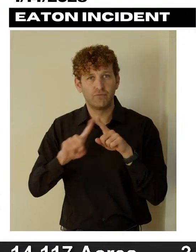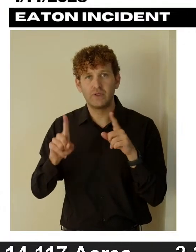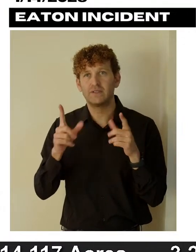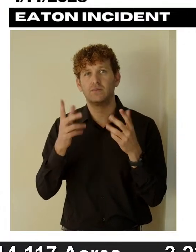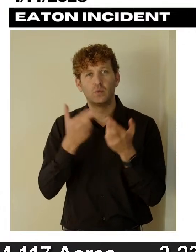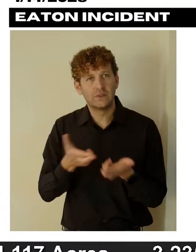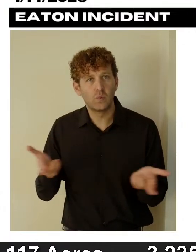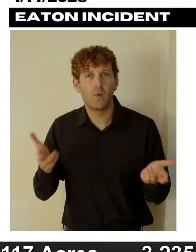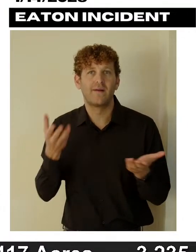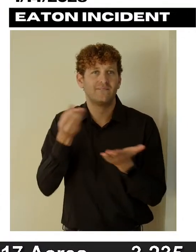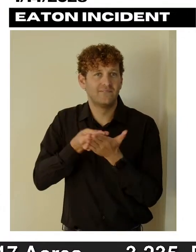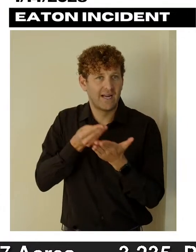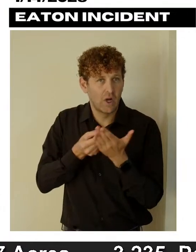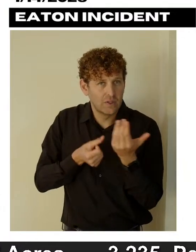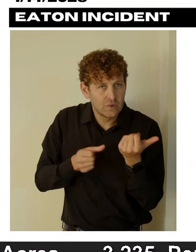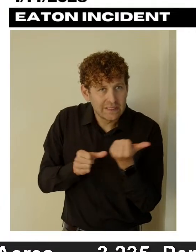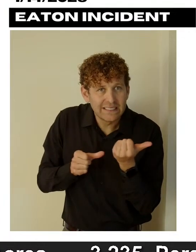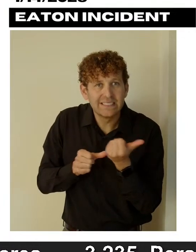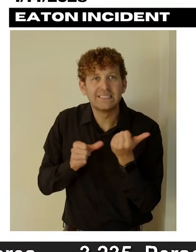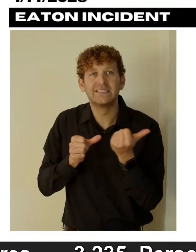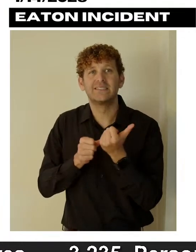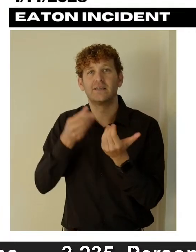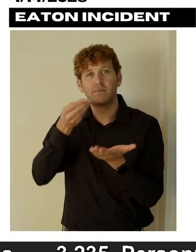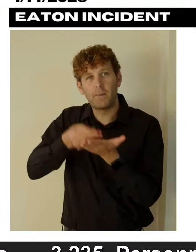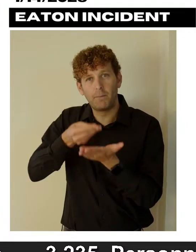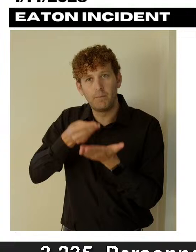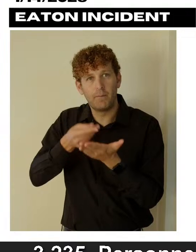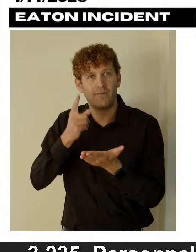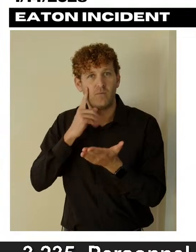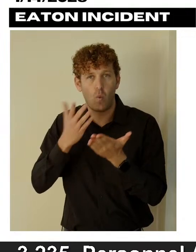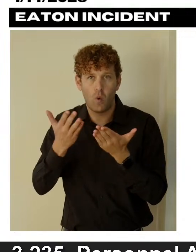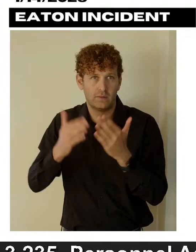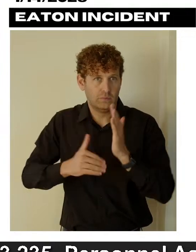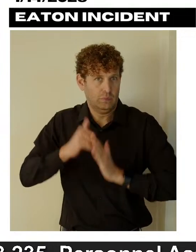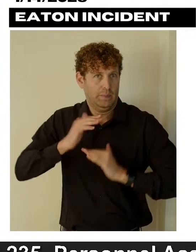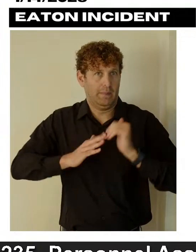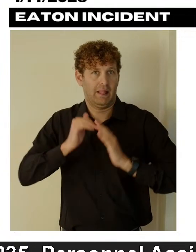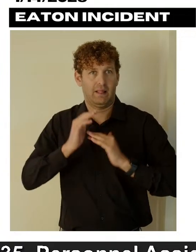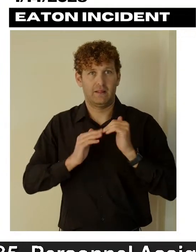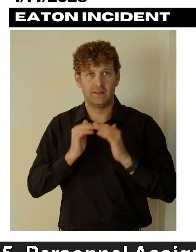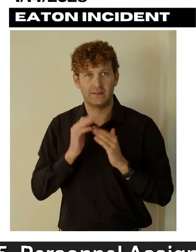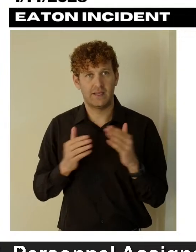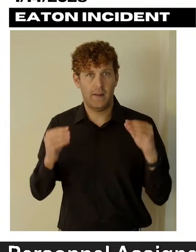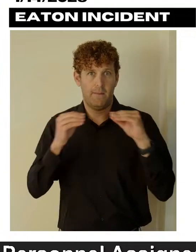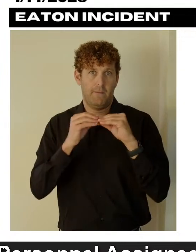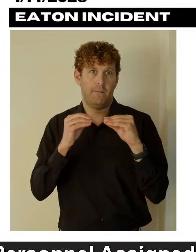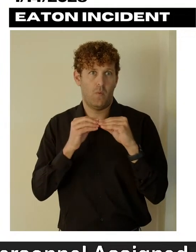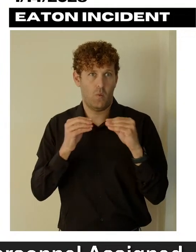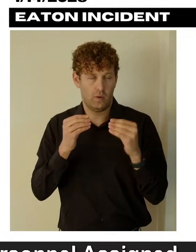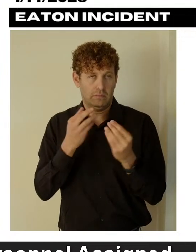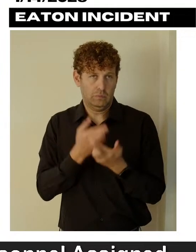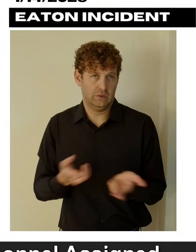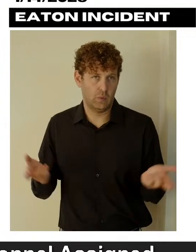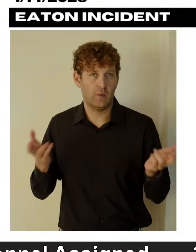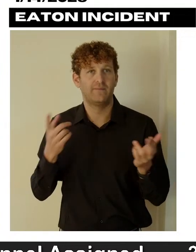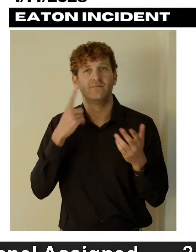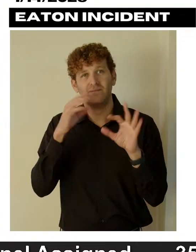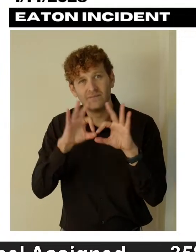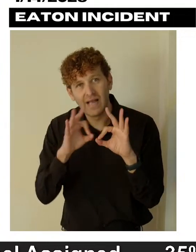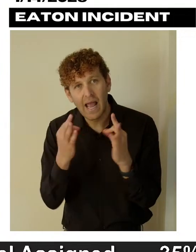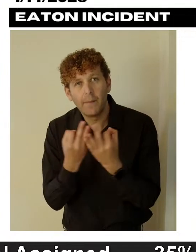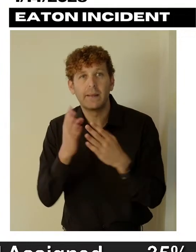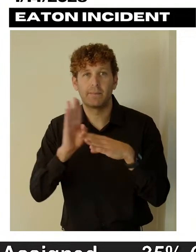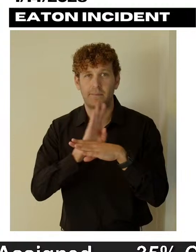housing, funds for repair, and more to help individuals, families, and businesses.